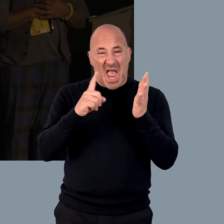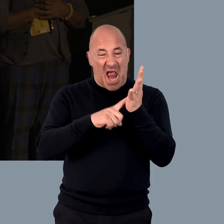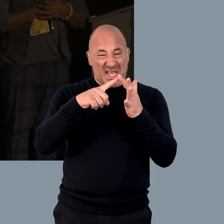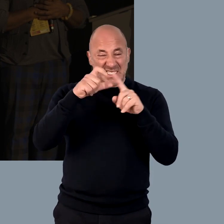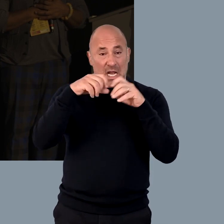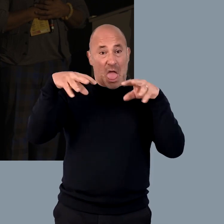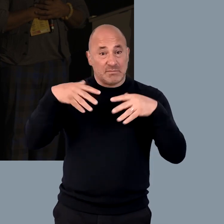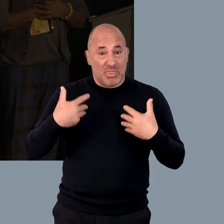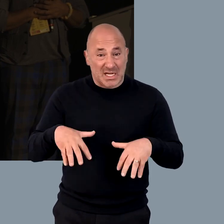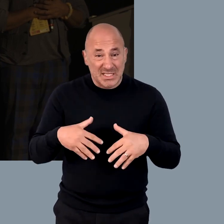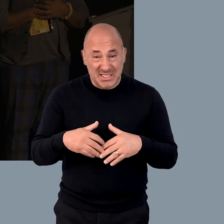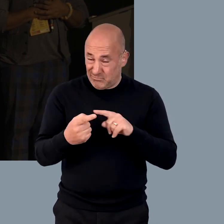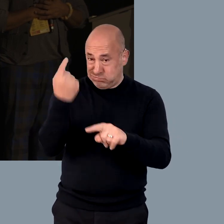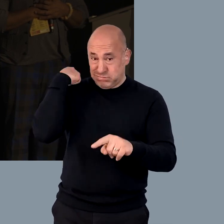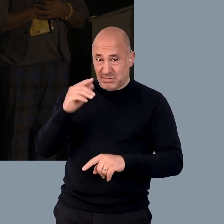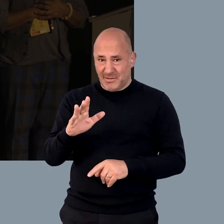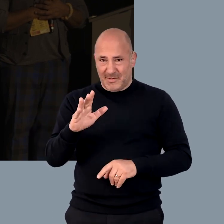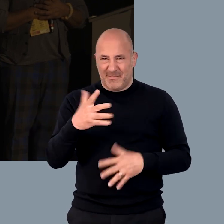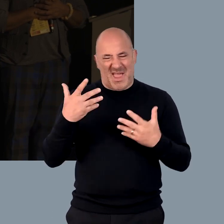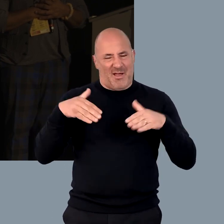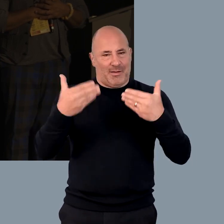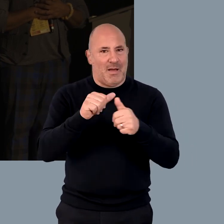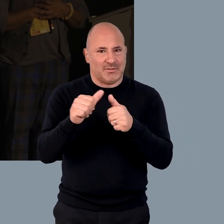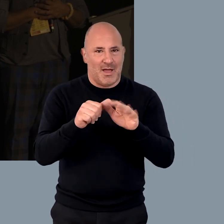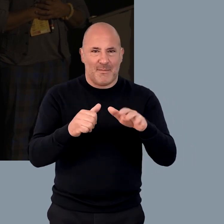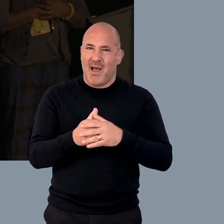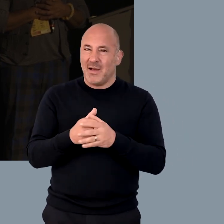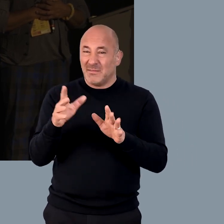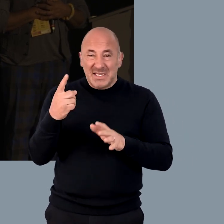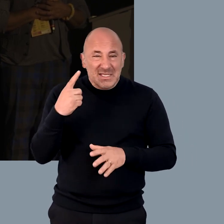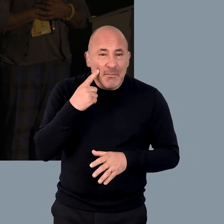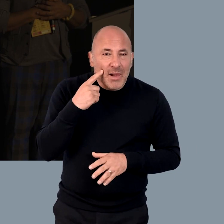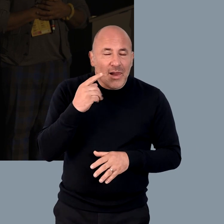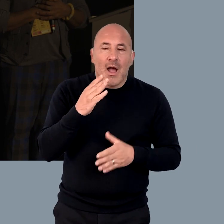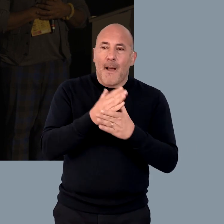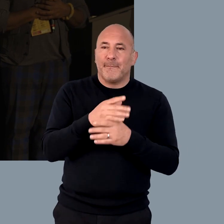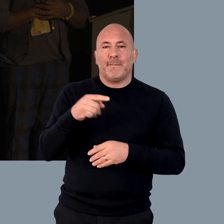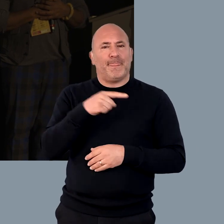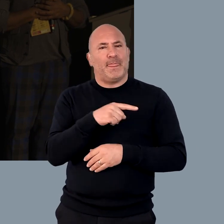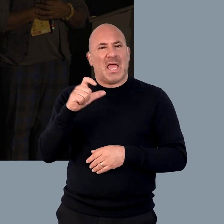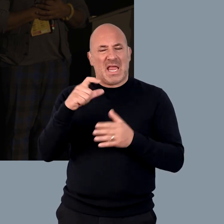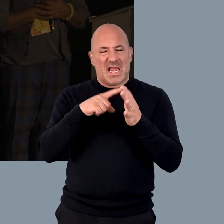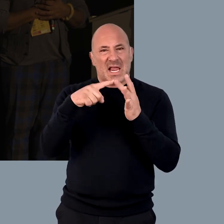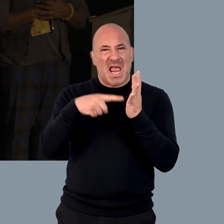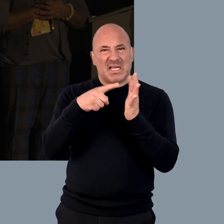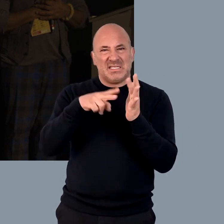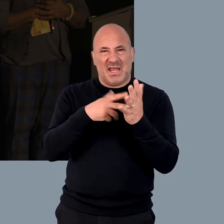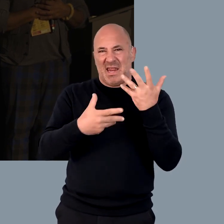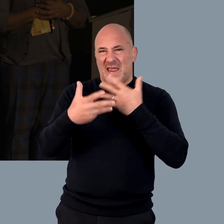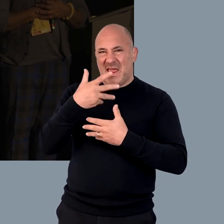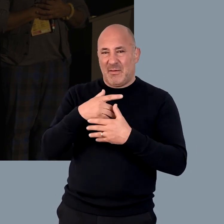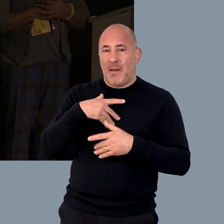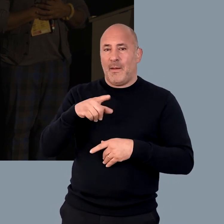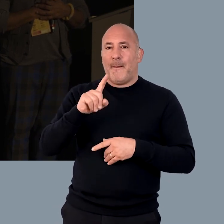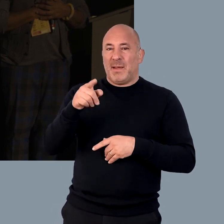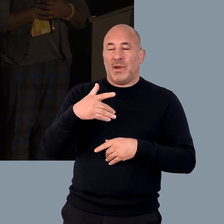we're not going to. And it was just something really basic, like LED lighting. This was like back in the day, so things have moved on from that. But it was just something really simple.